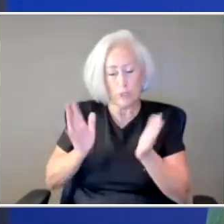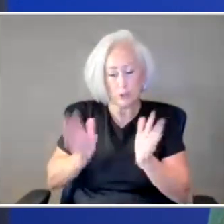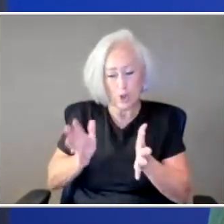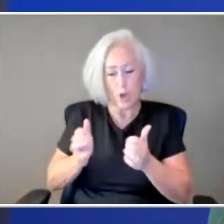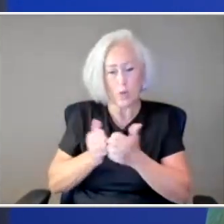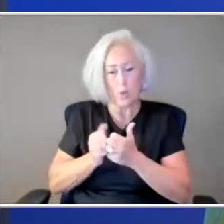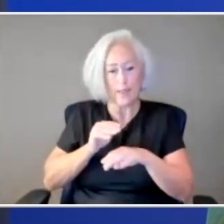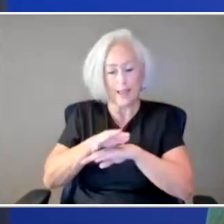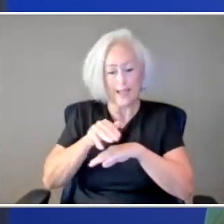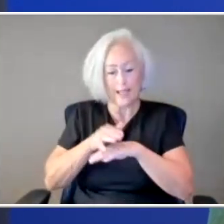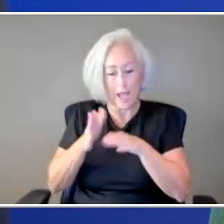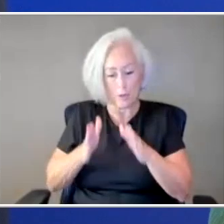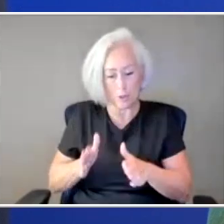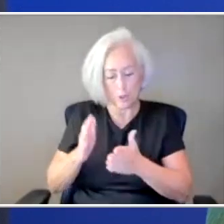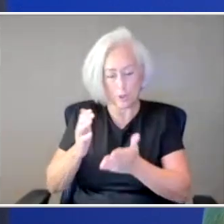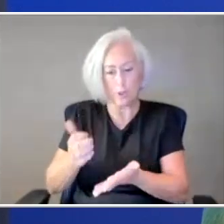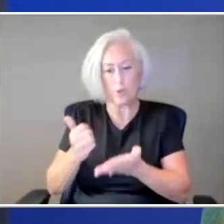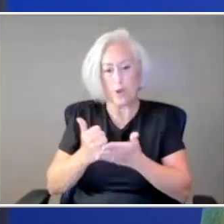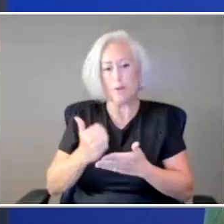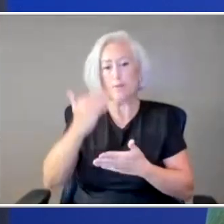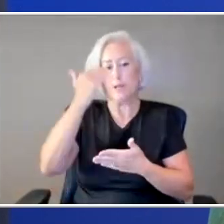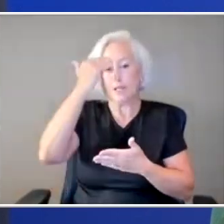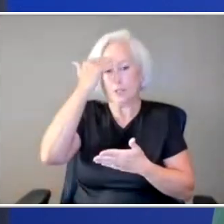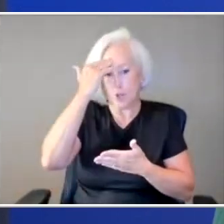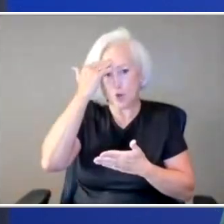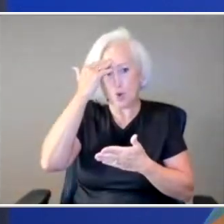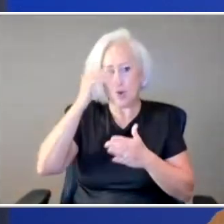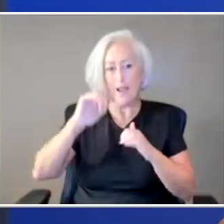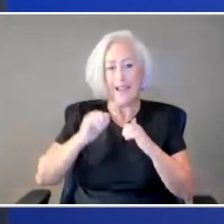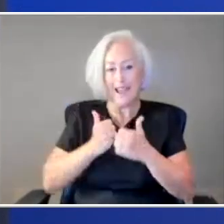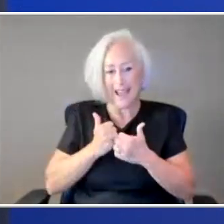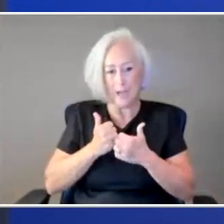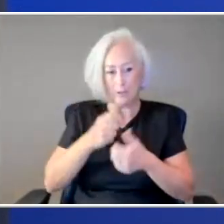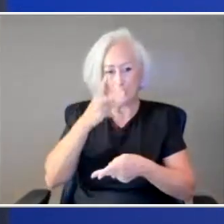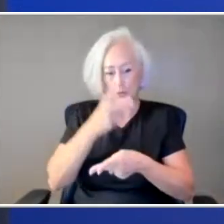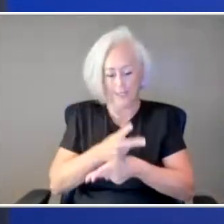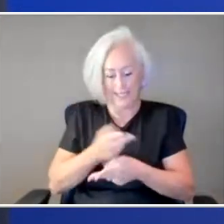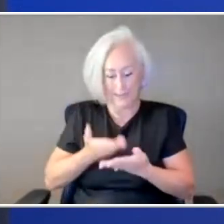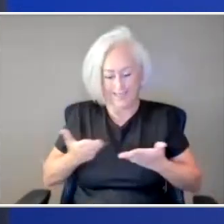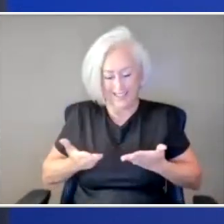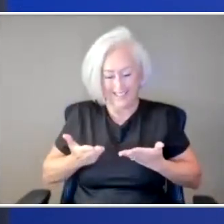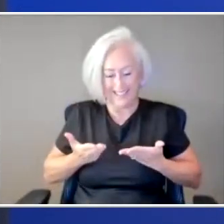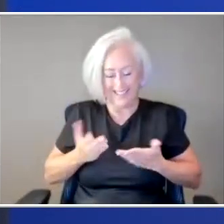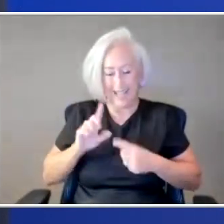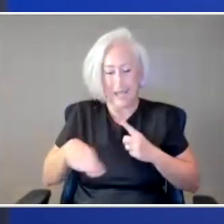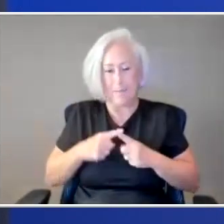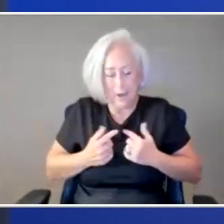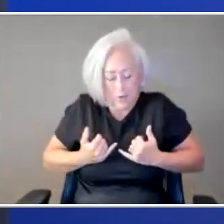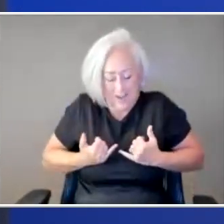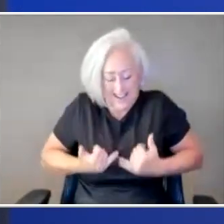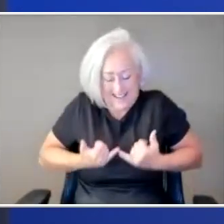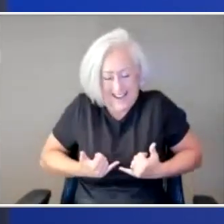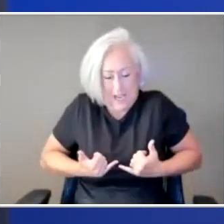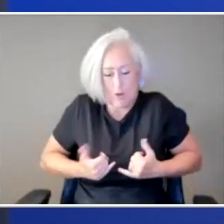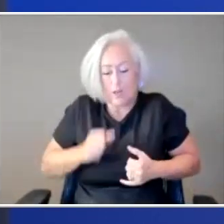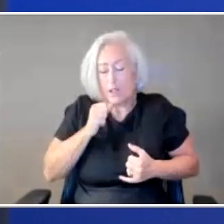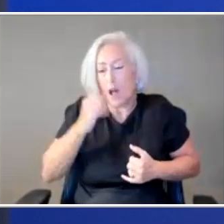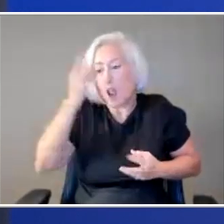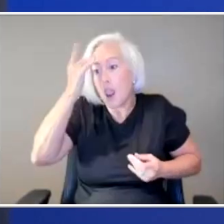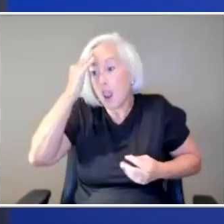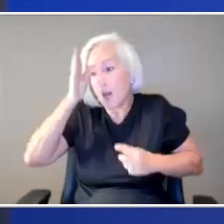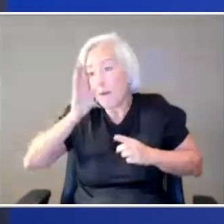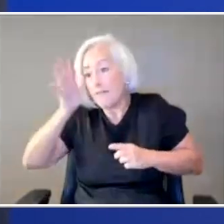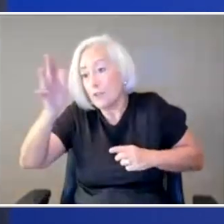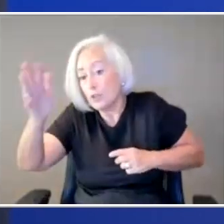how to work at something, keep things in the present when something comes up that may be a little bit more